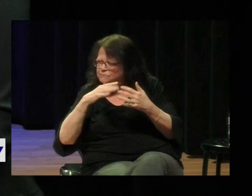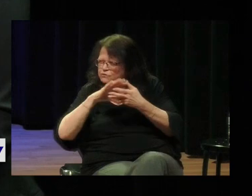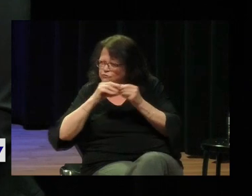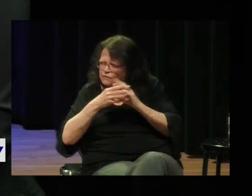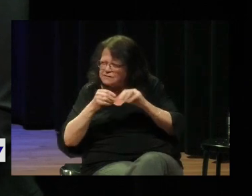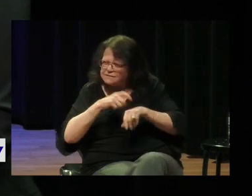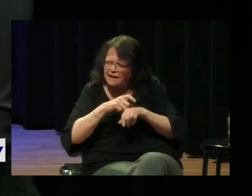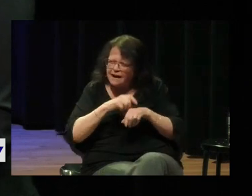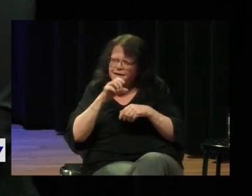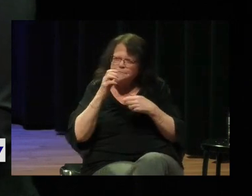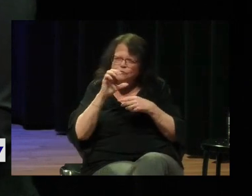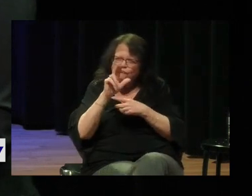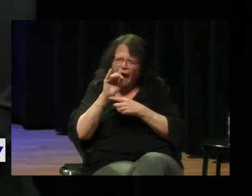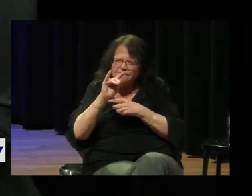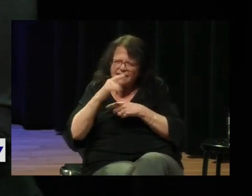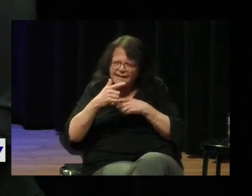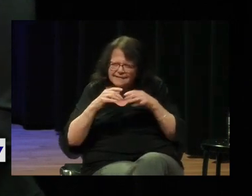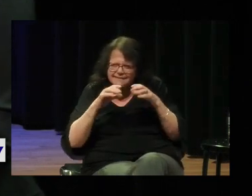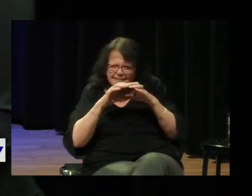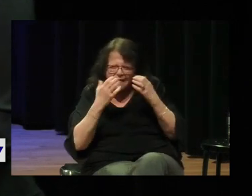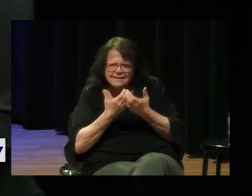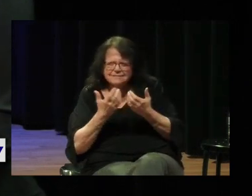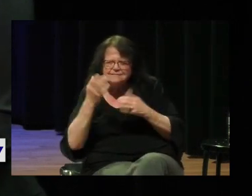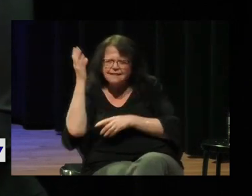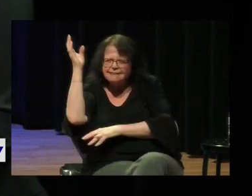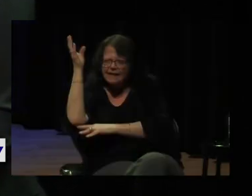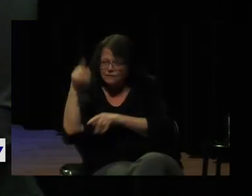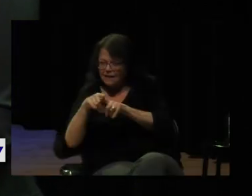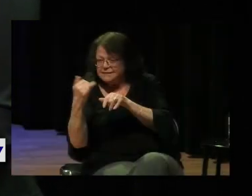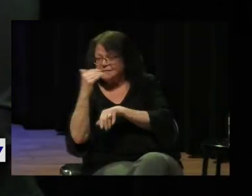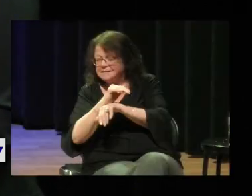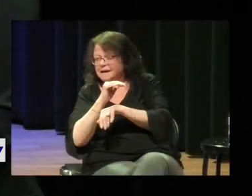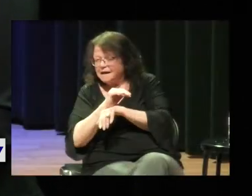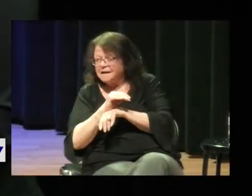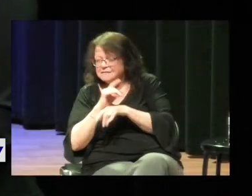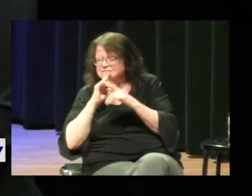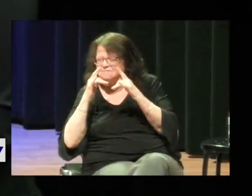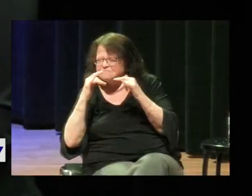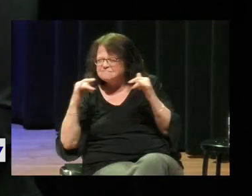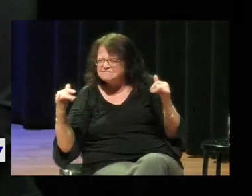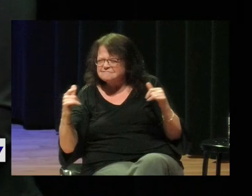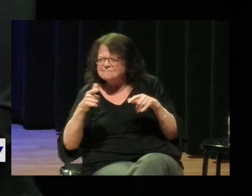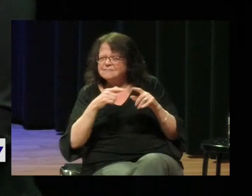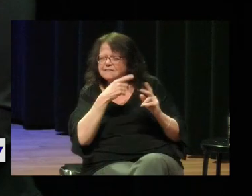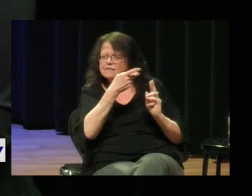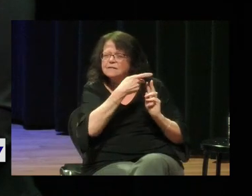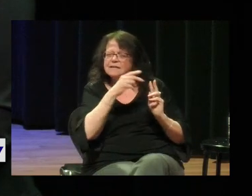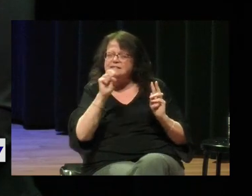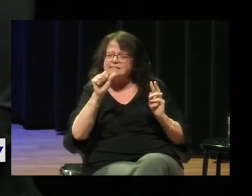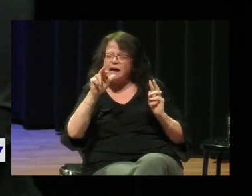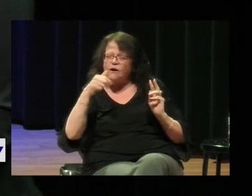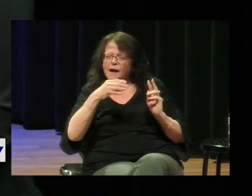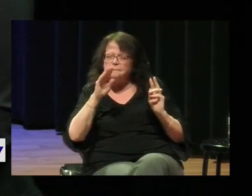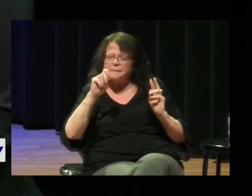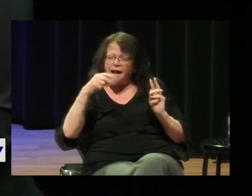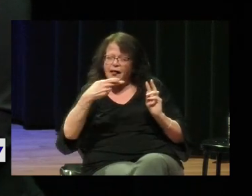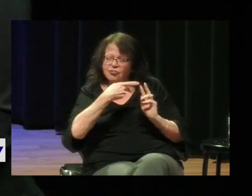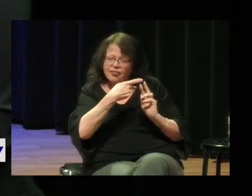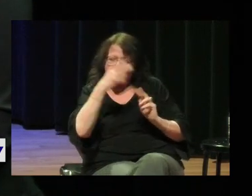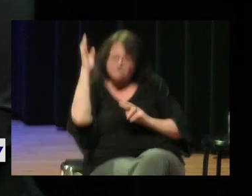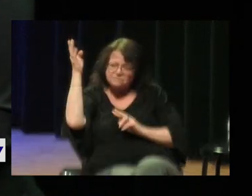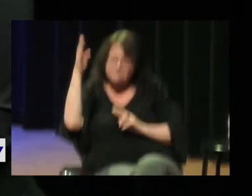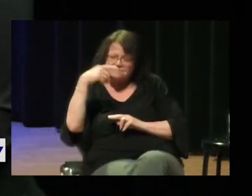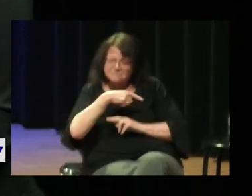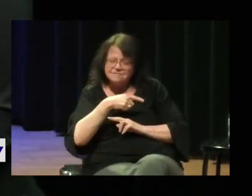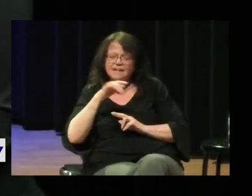crafting classes, and lectures like tonight. Sarah and Beth's appearance was made possible by the generous support of the Friends of the